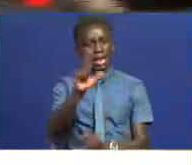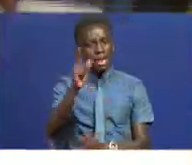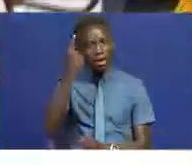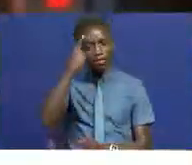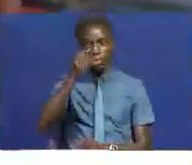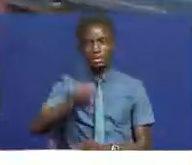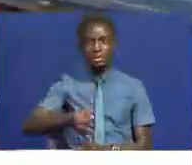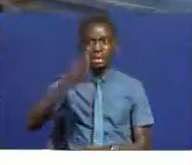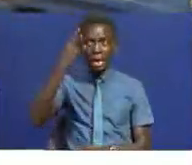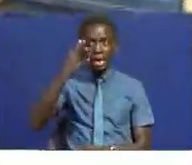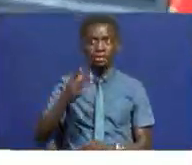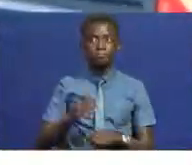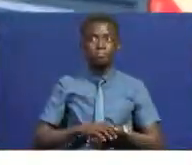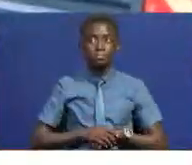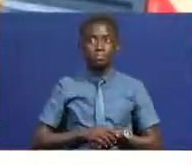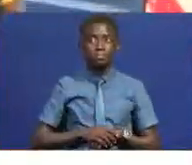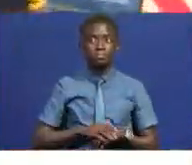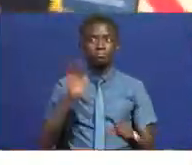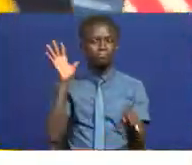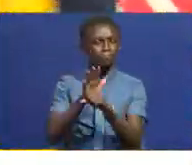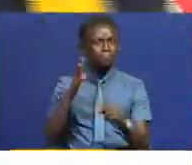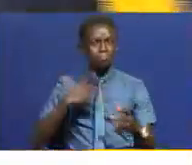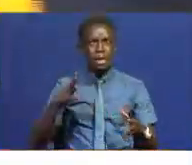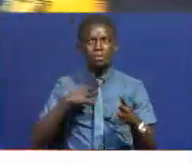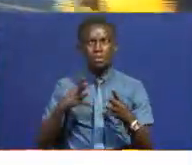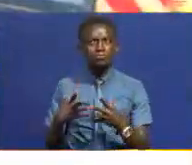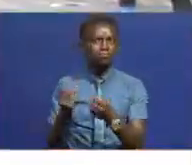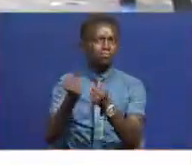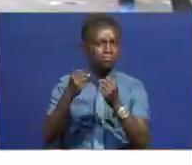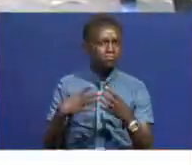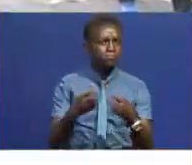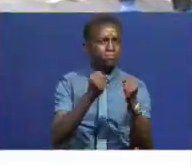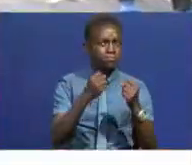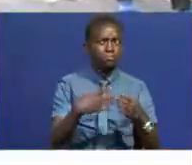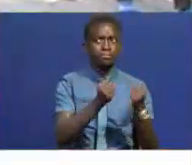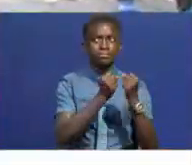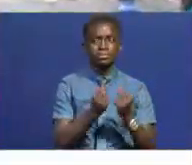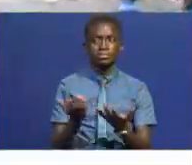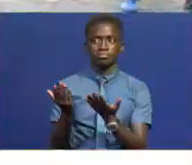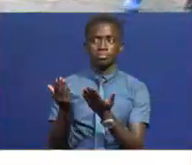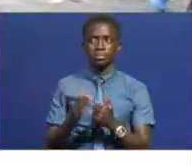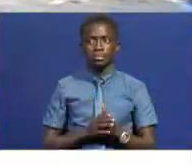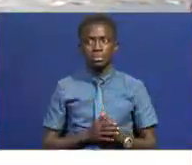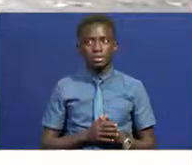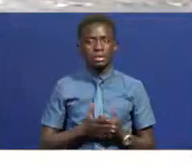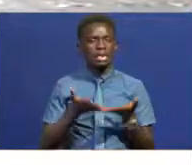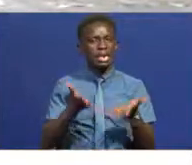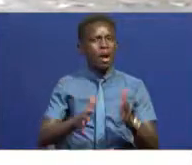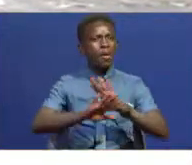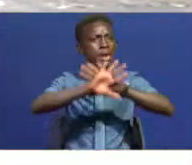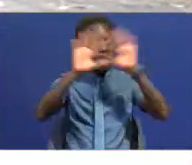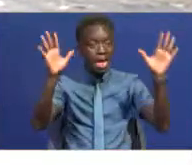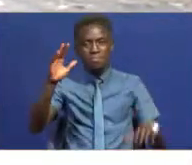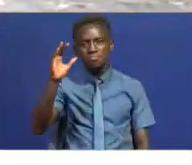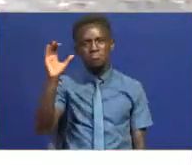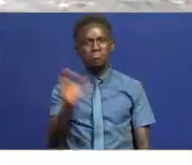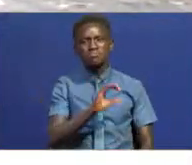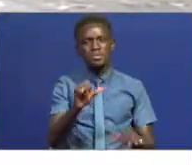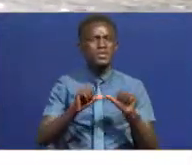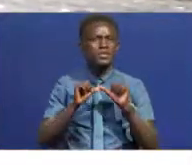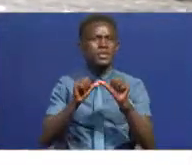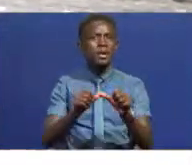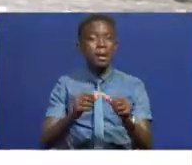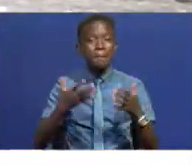bags. Several people were arrested during the crackdown. Hata saa hii ni mchana pombe inakunywa. Hata watu mtu hawezi enda kazi